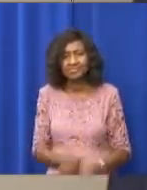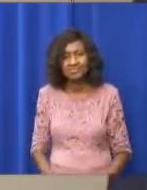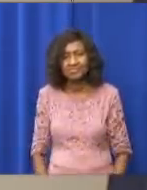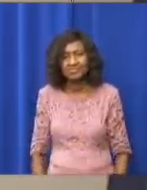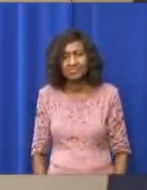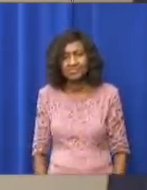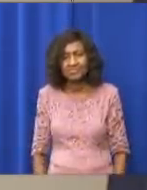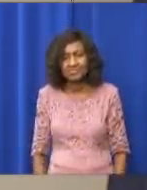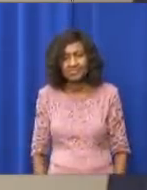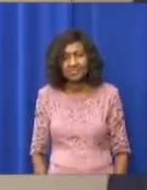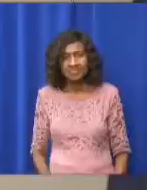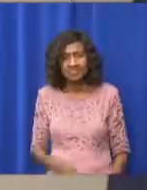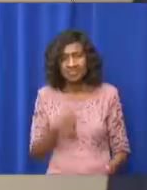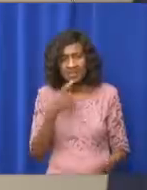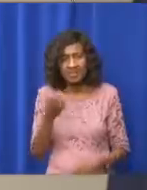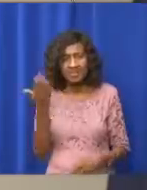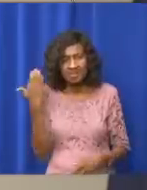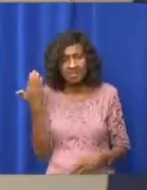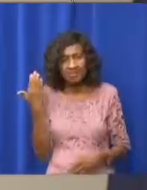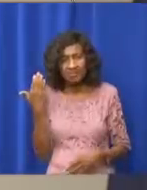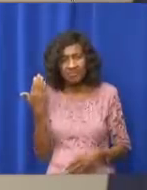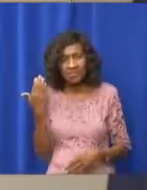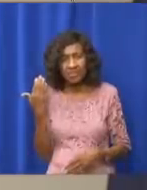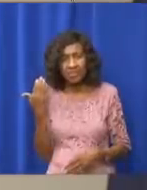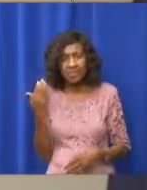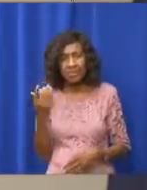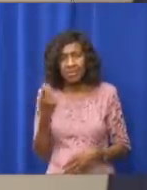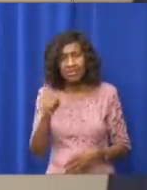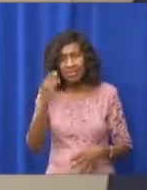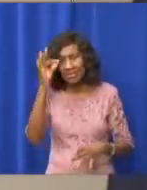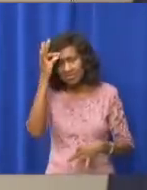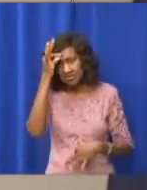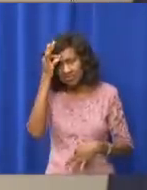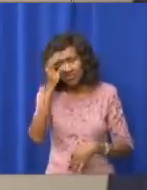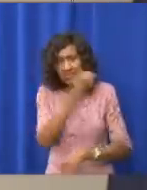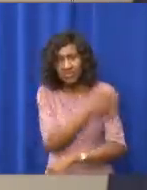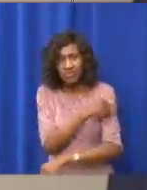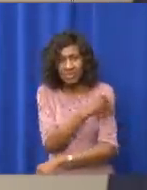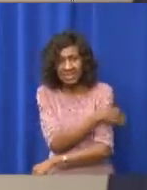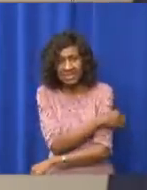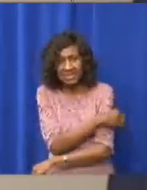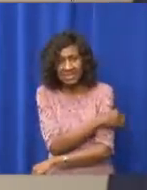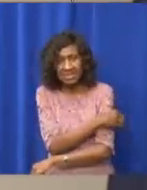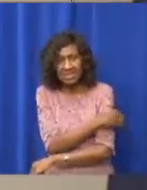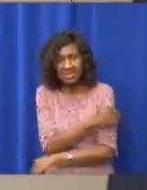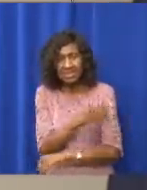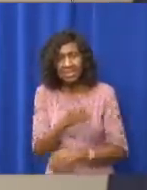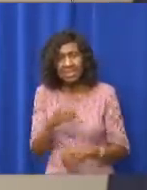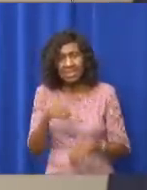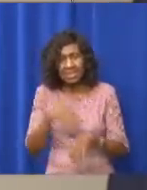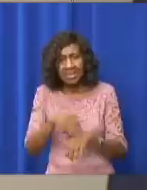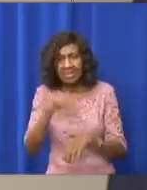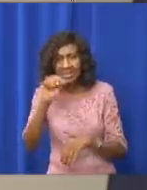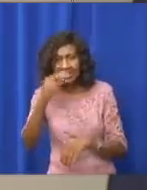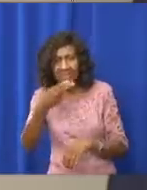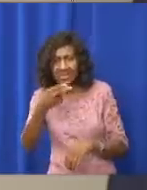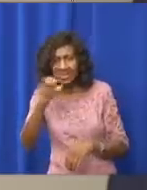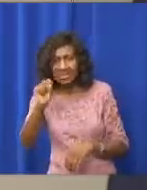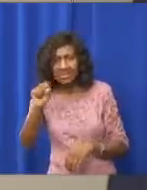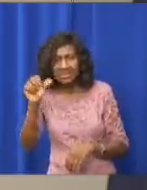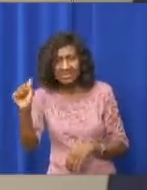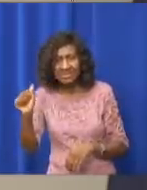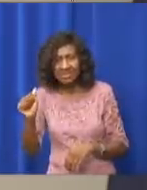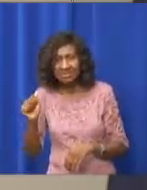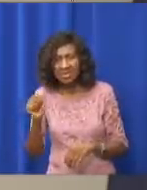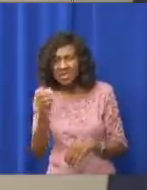As I've mentioned recently, over the past couple of weeks, the flu clinic at the HSA has steadily seen a decrease in numbers, which is very